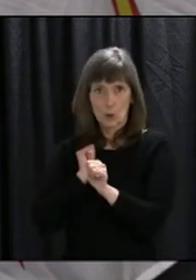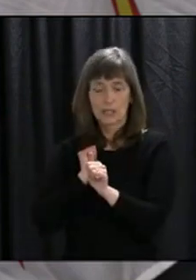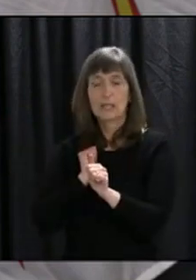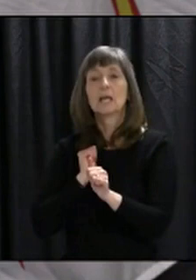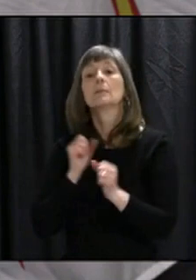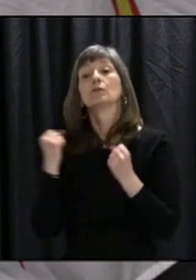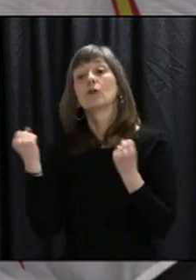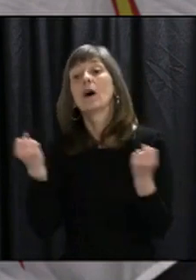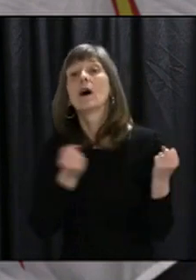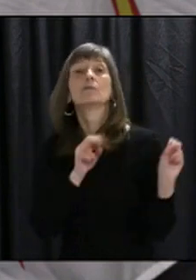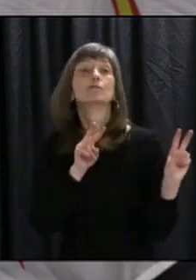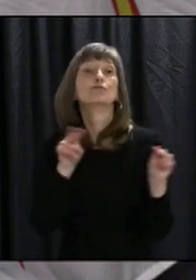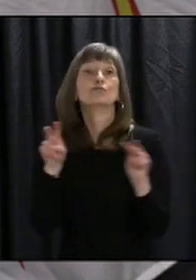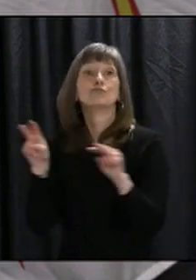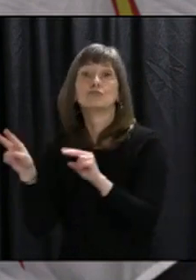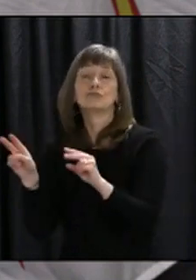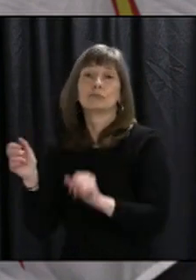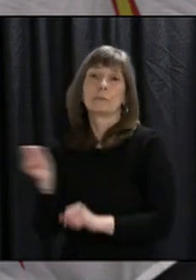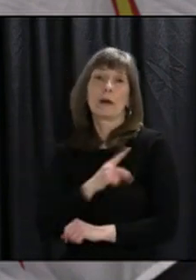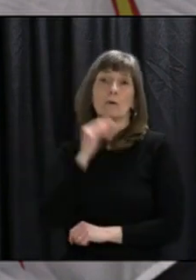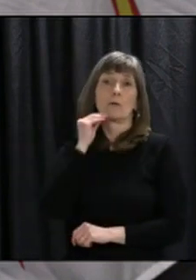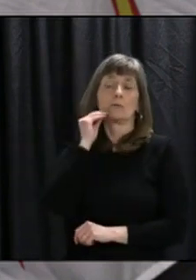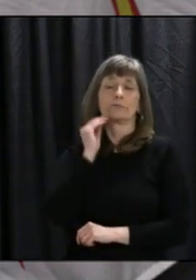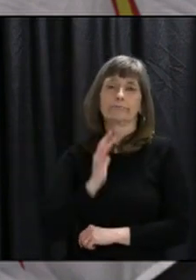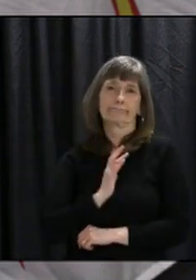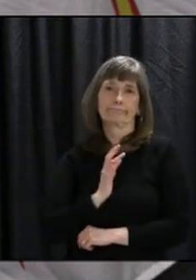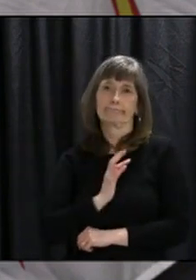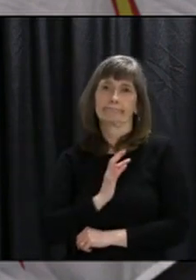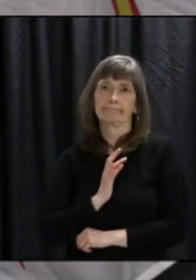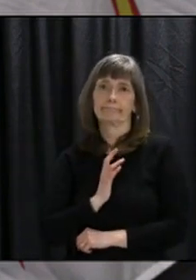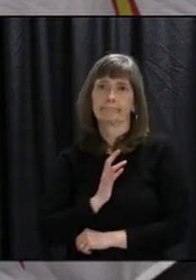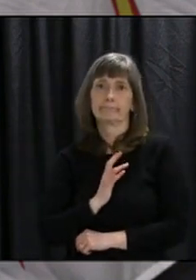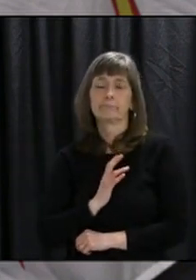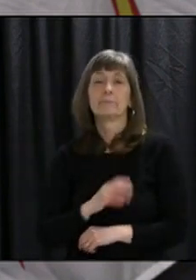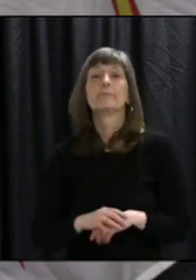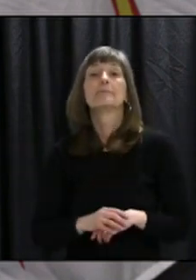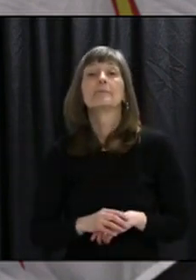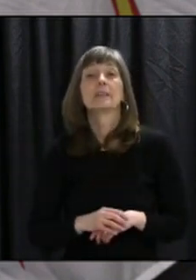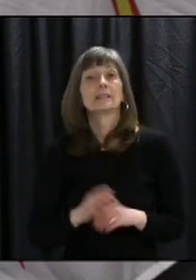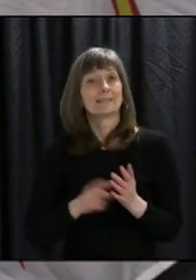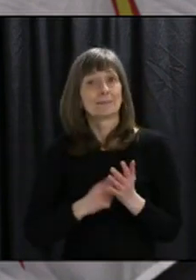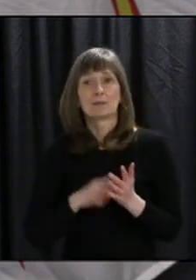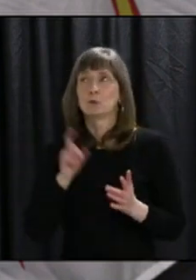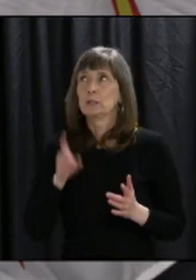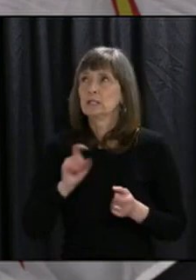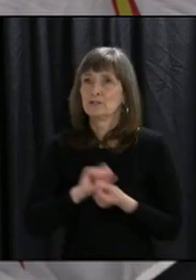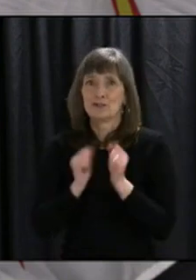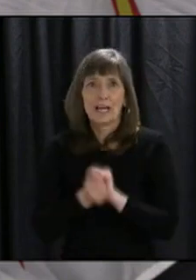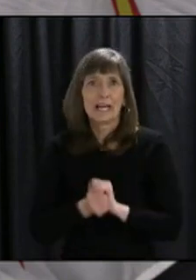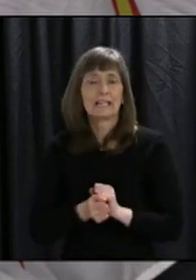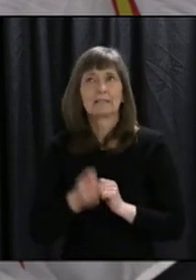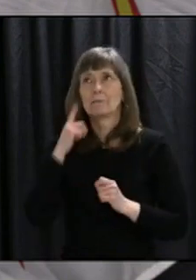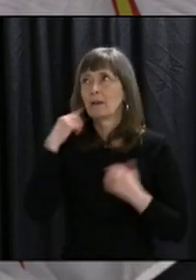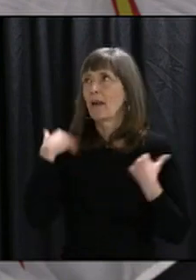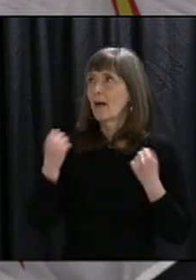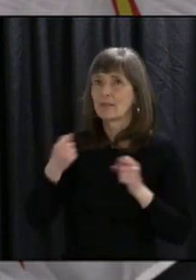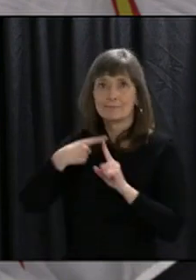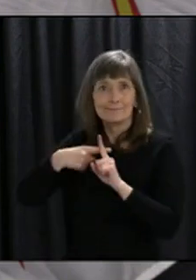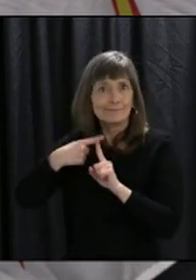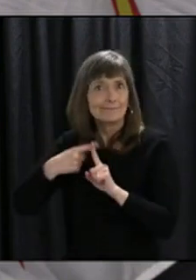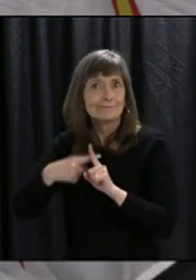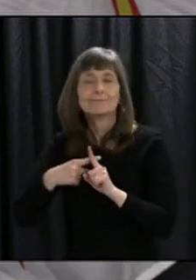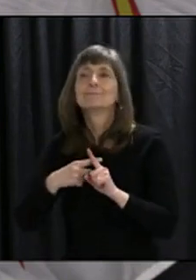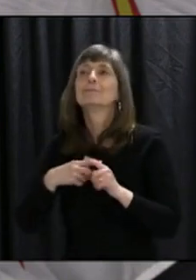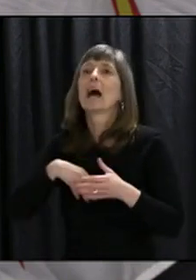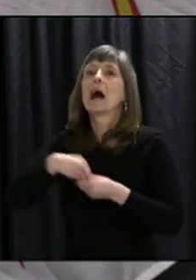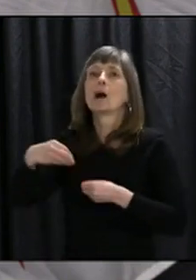that's okay. We have to consider that people will need a change of scenery. From a mental health point of view, it's